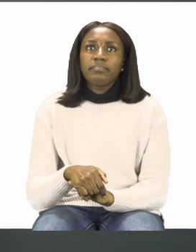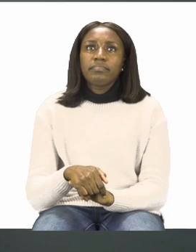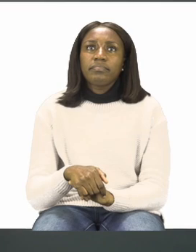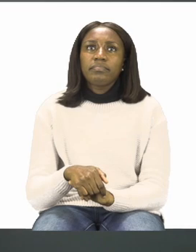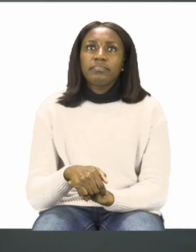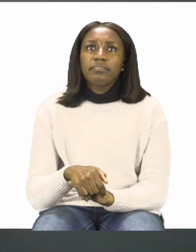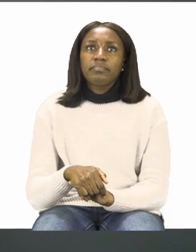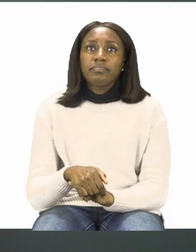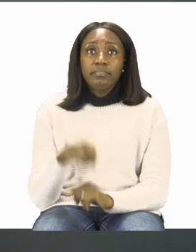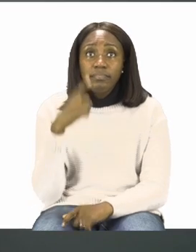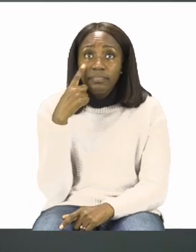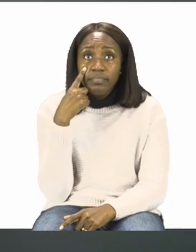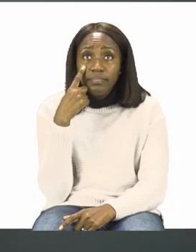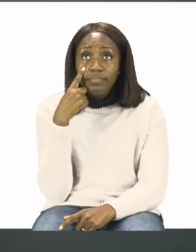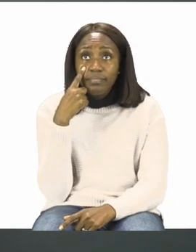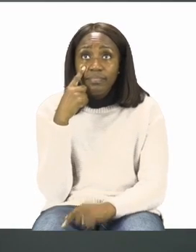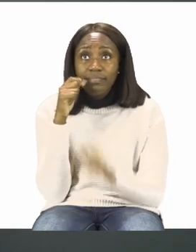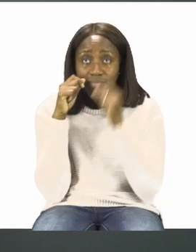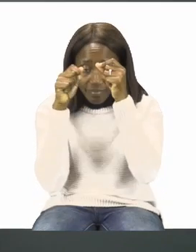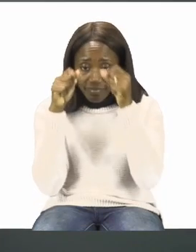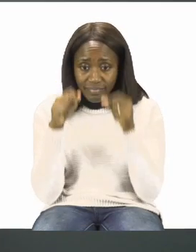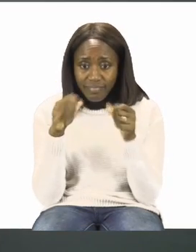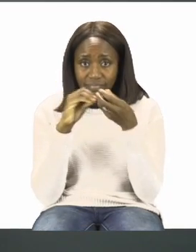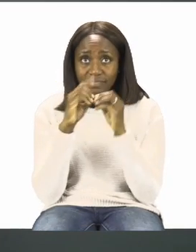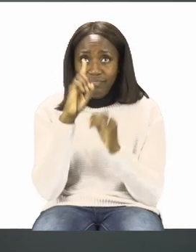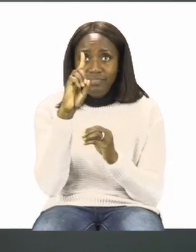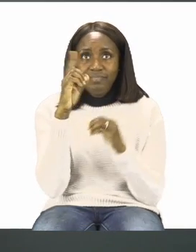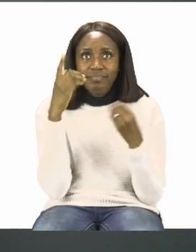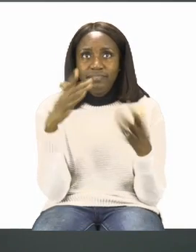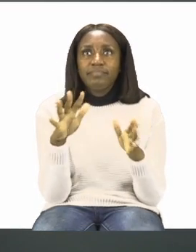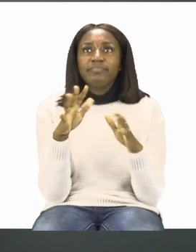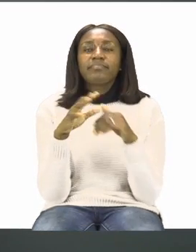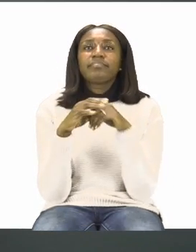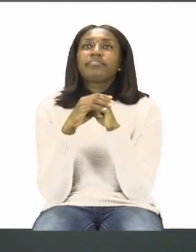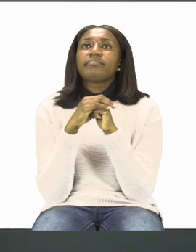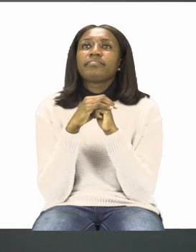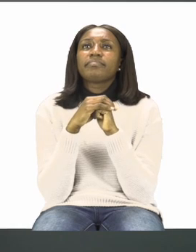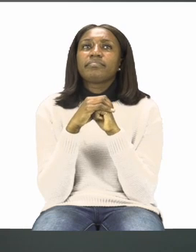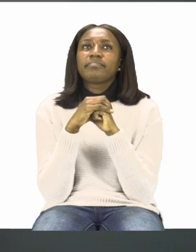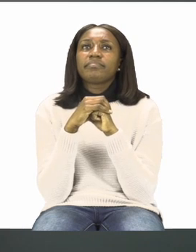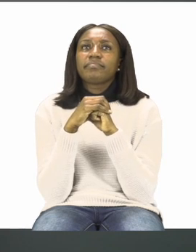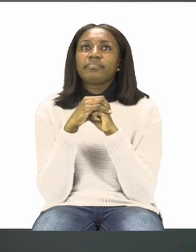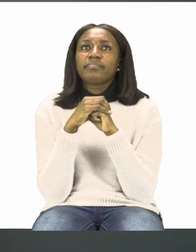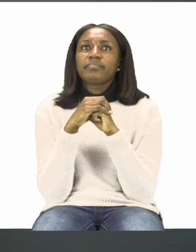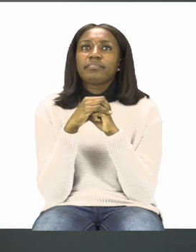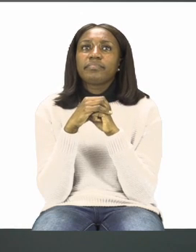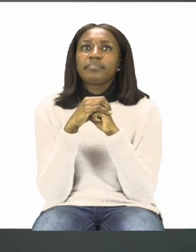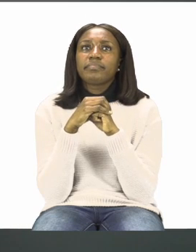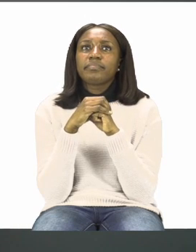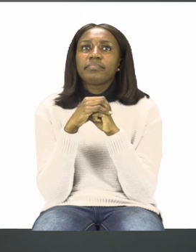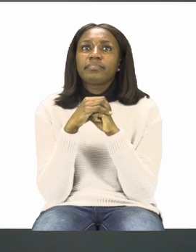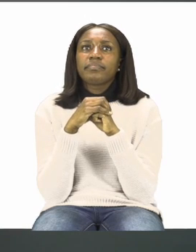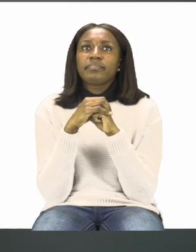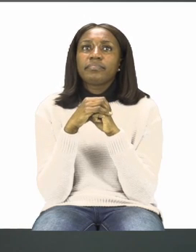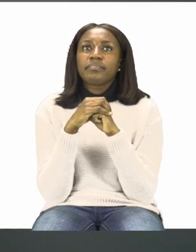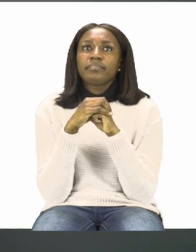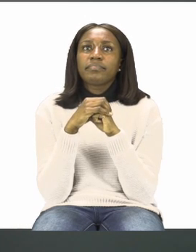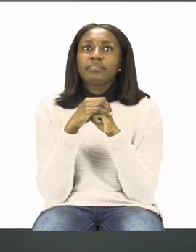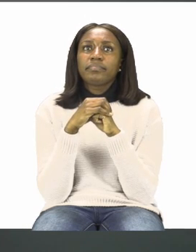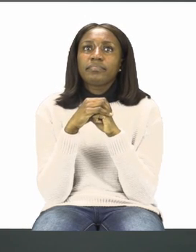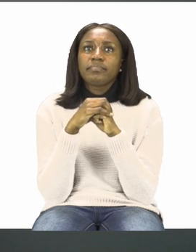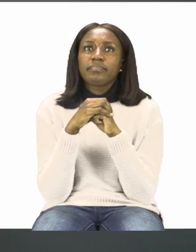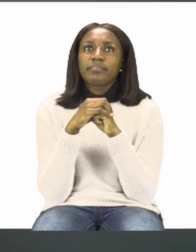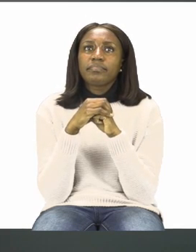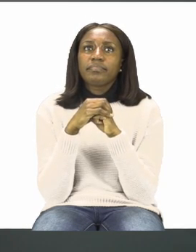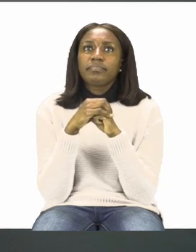Can you see that I have just pasted my picture on number 1? So I took picture